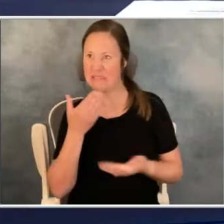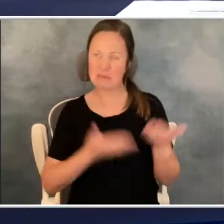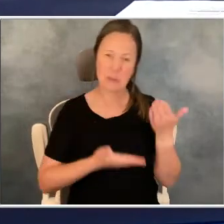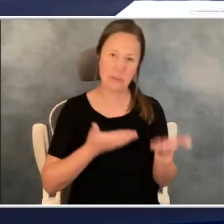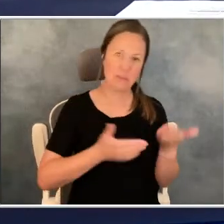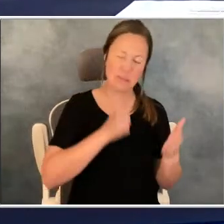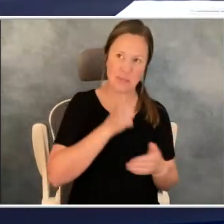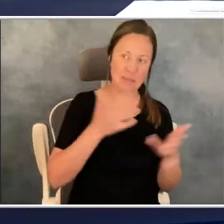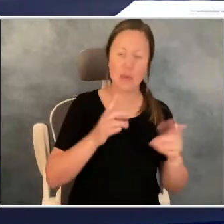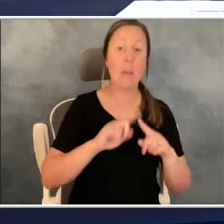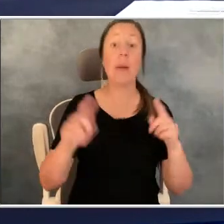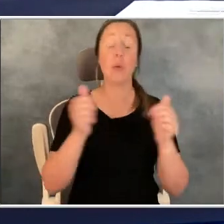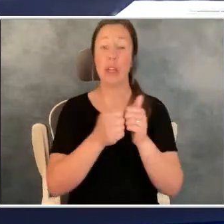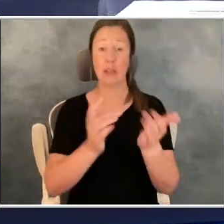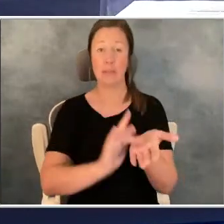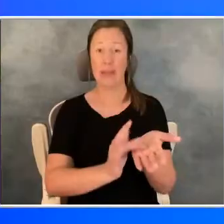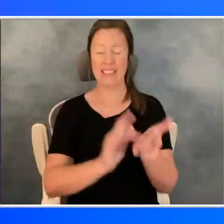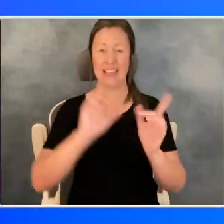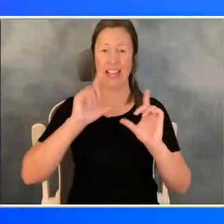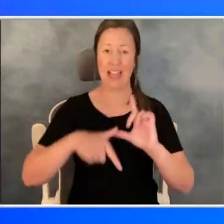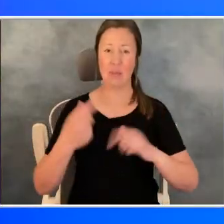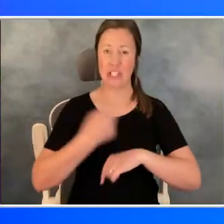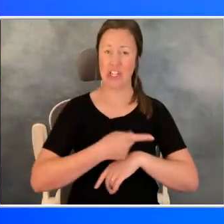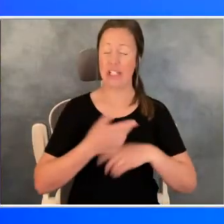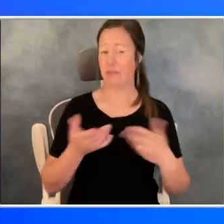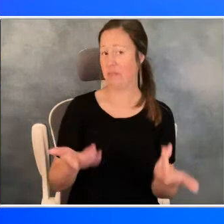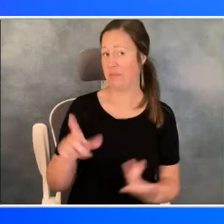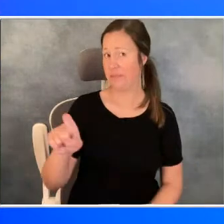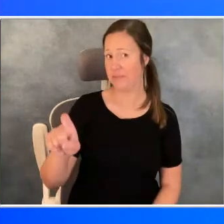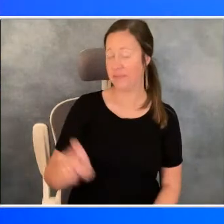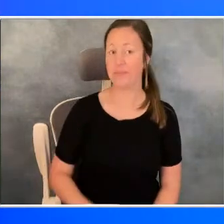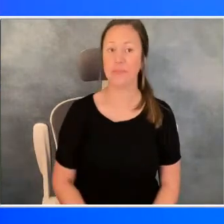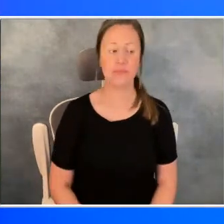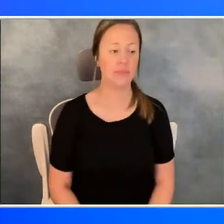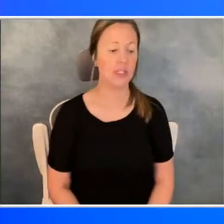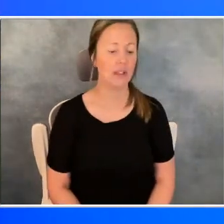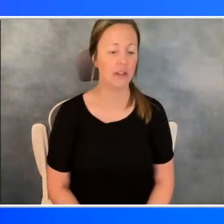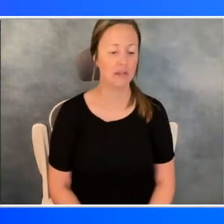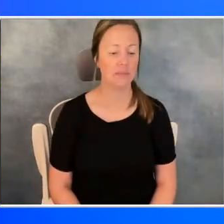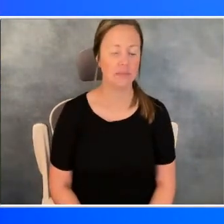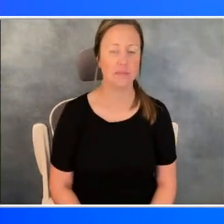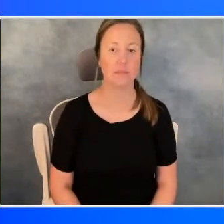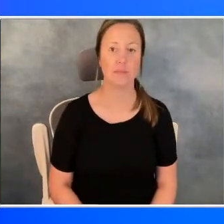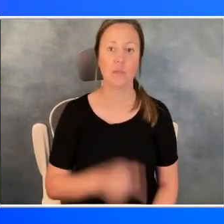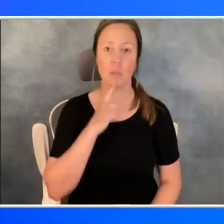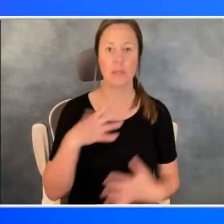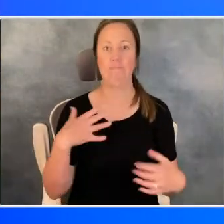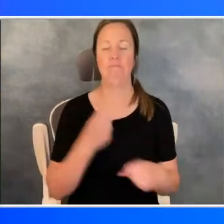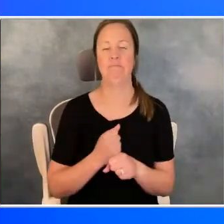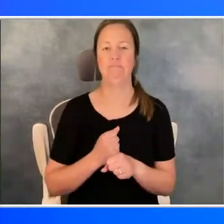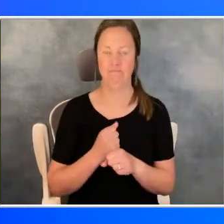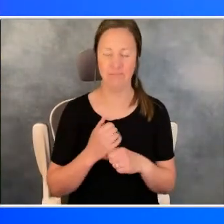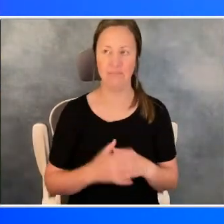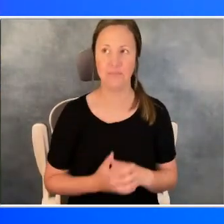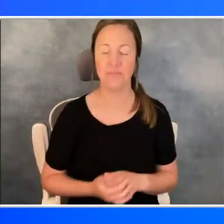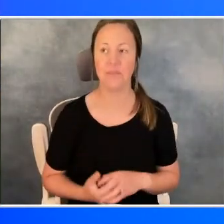reliable are expiration dates? So here's a short version on this. Part of what the